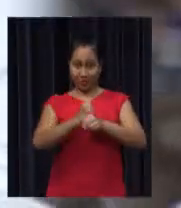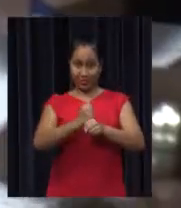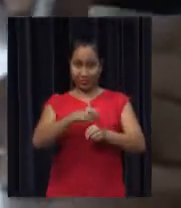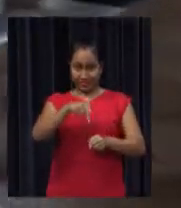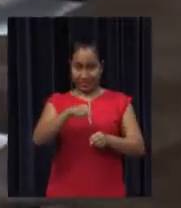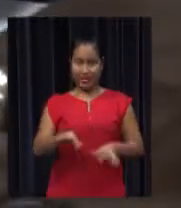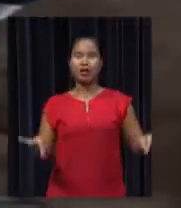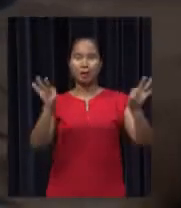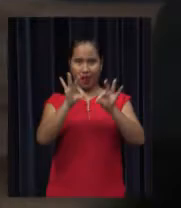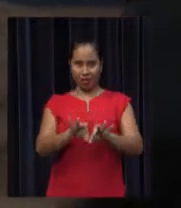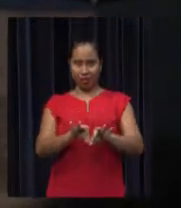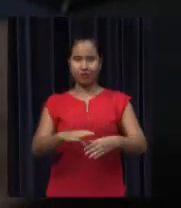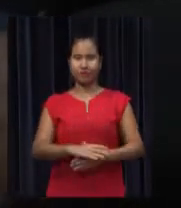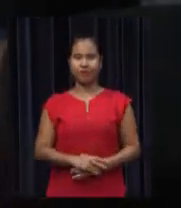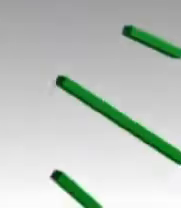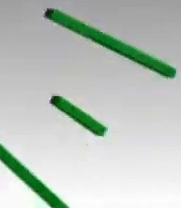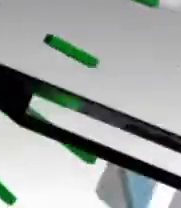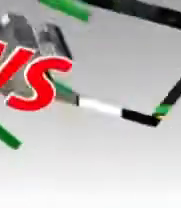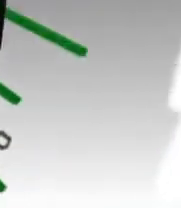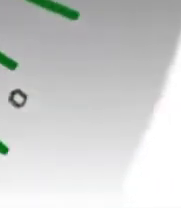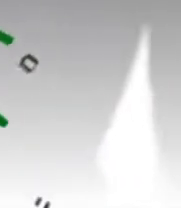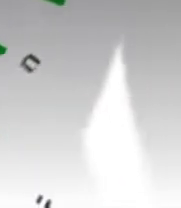plays an important role in this.